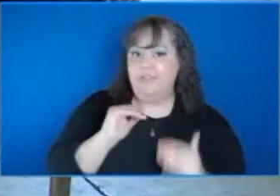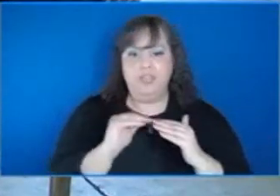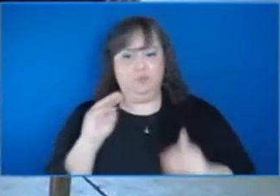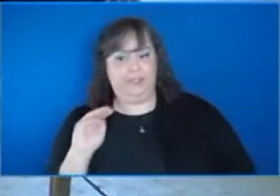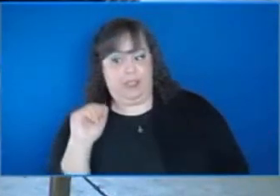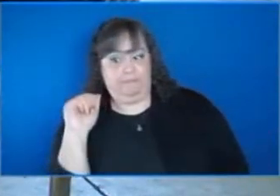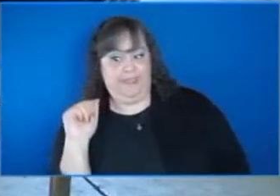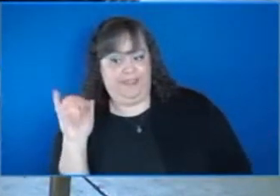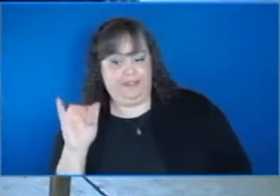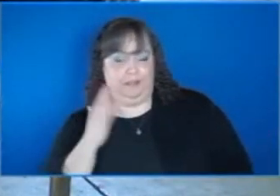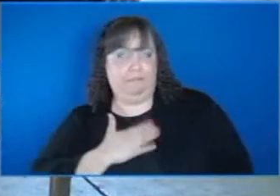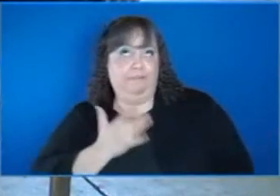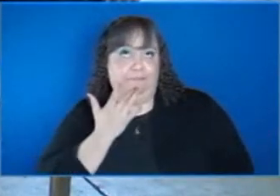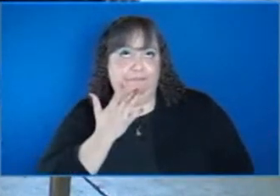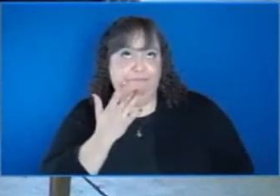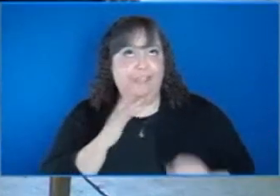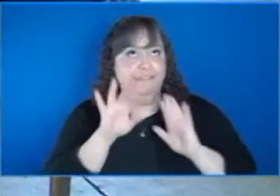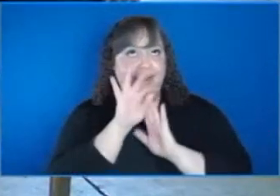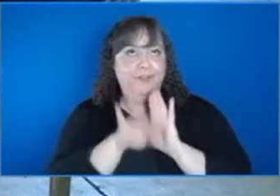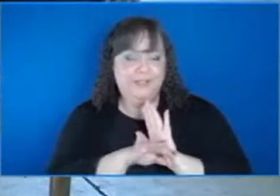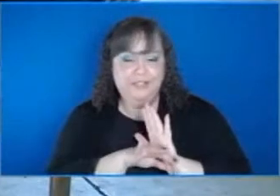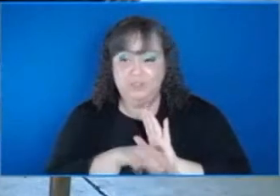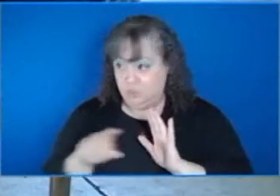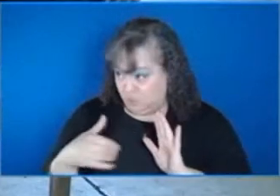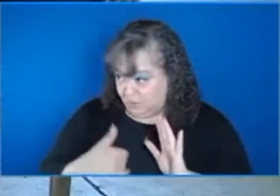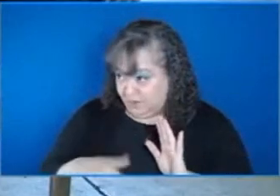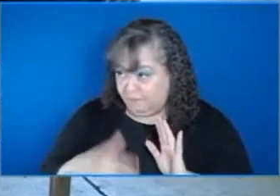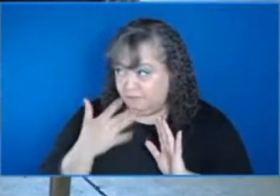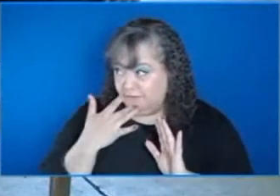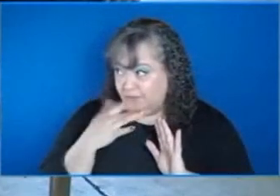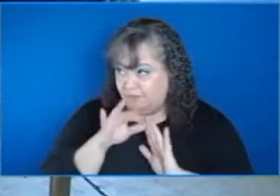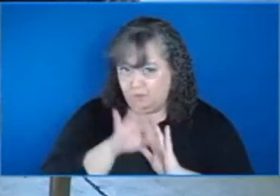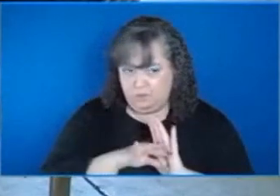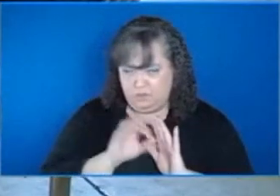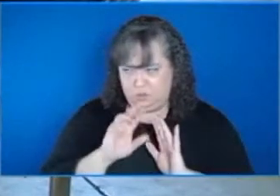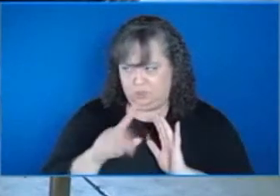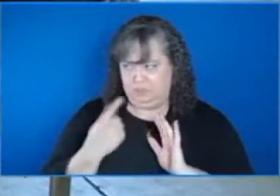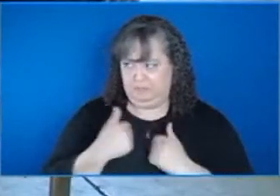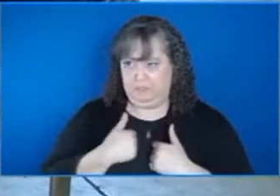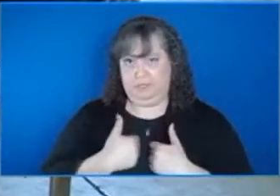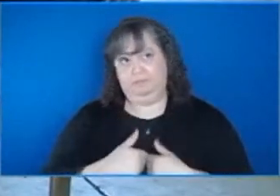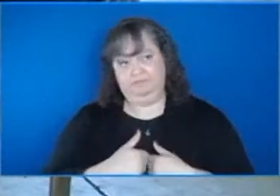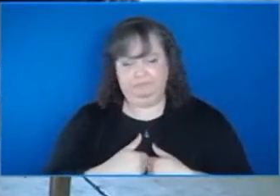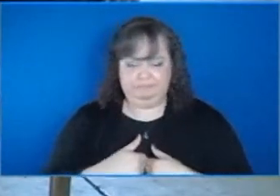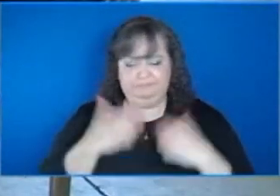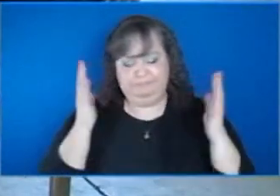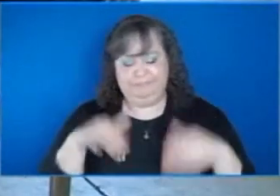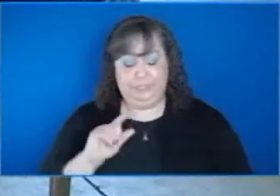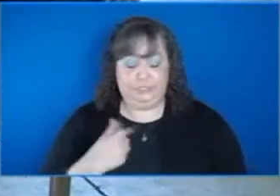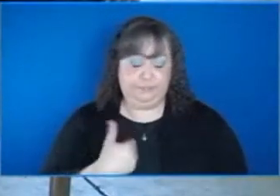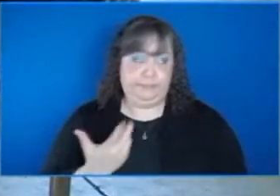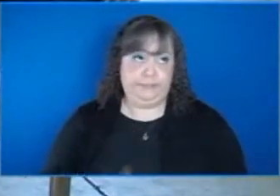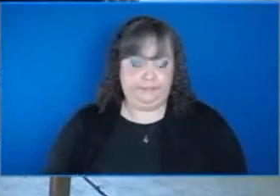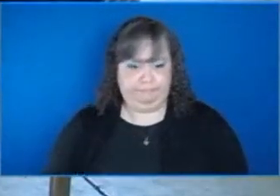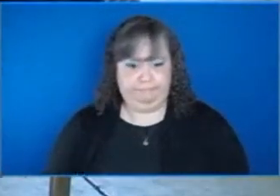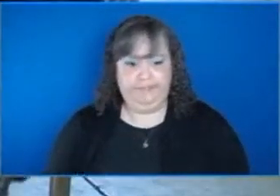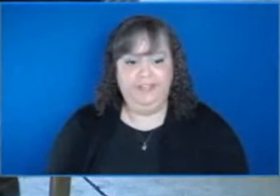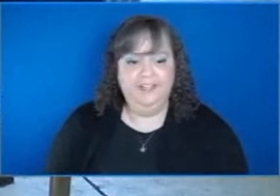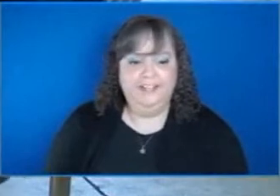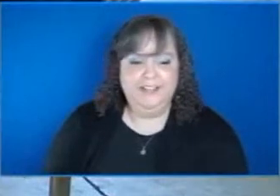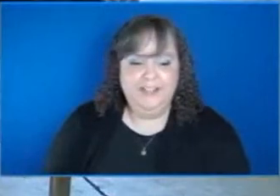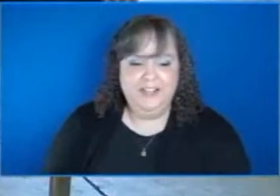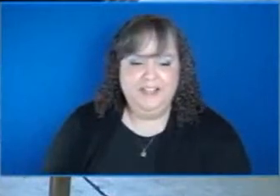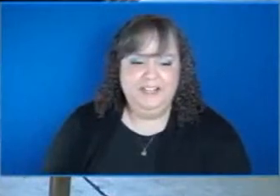Okay. Do you have favorite equations, or is that just me? Okay, just me. I guess it's just you. Maybe.